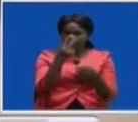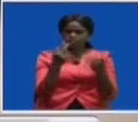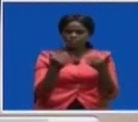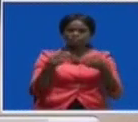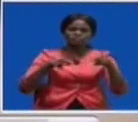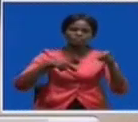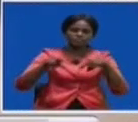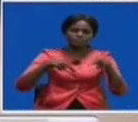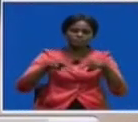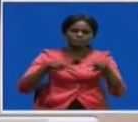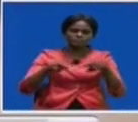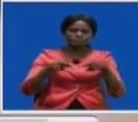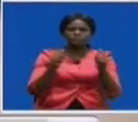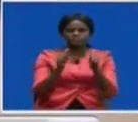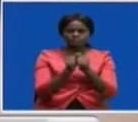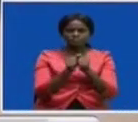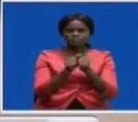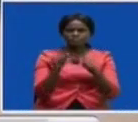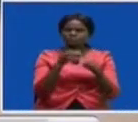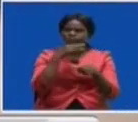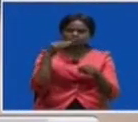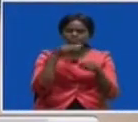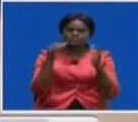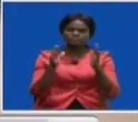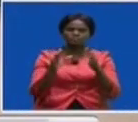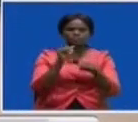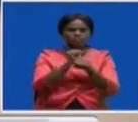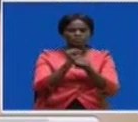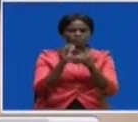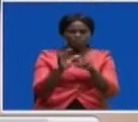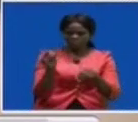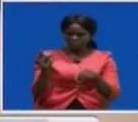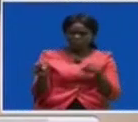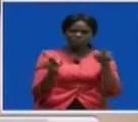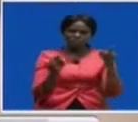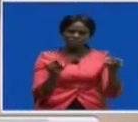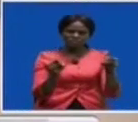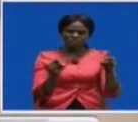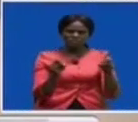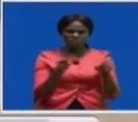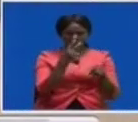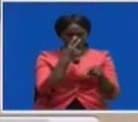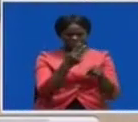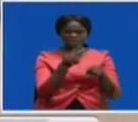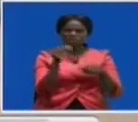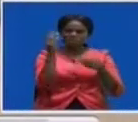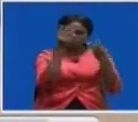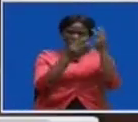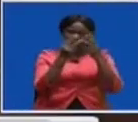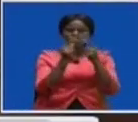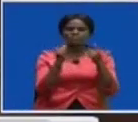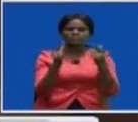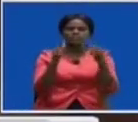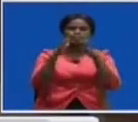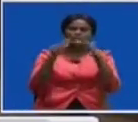between the owners of the farm and the workers, it's actually disheartening. Starting from the